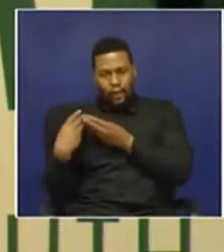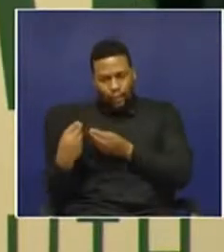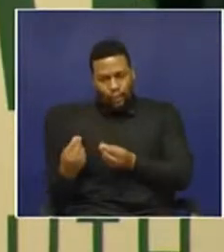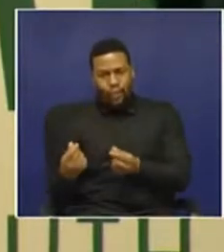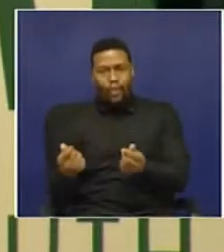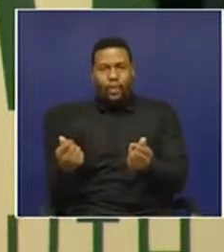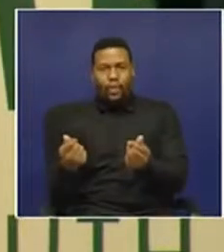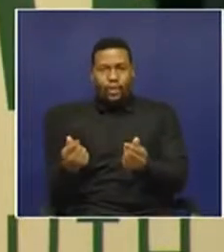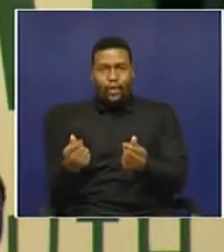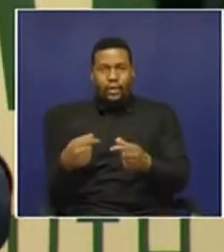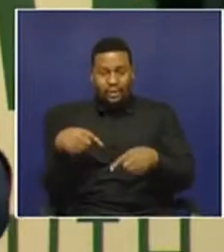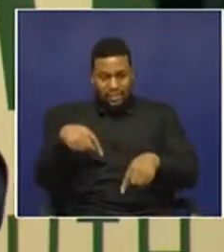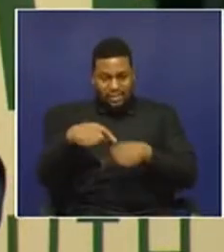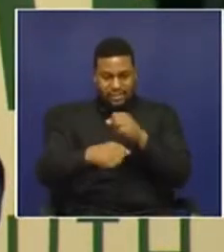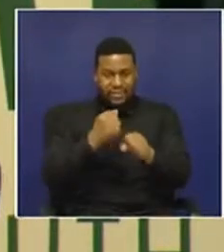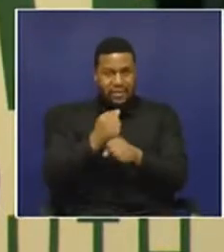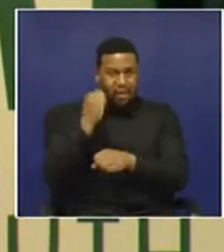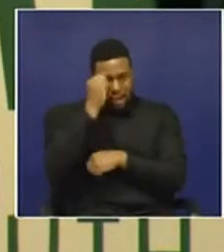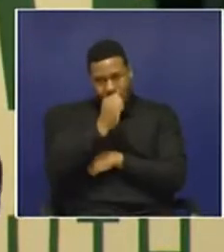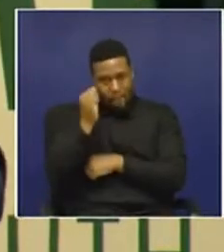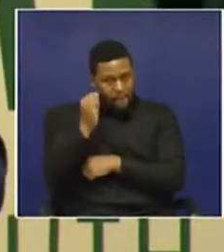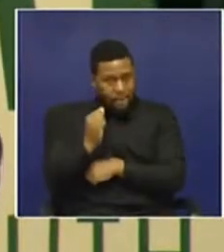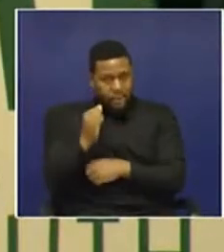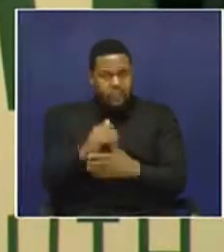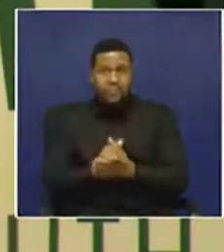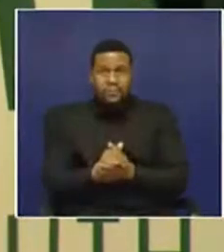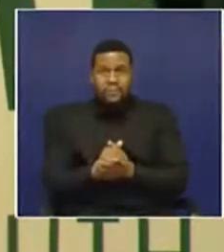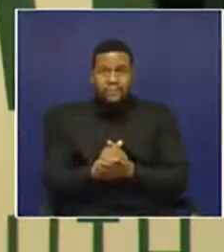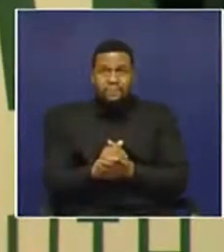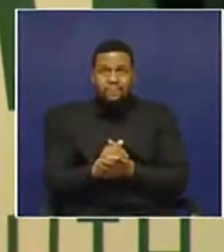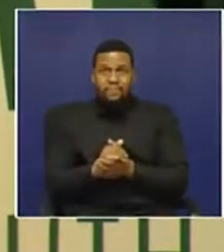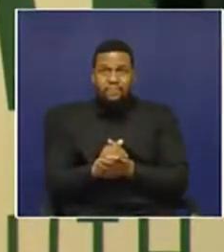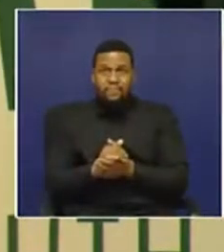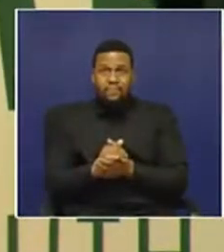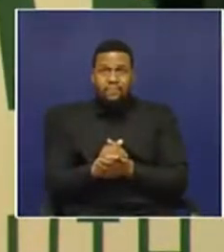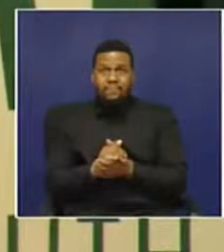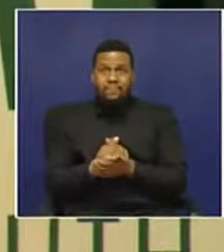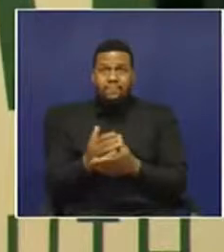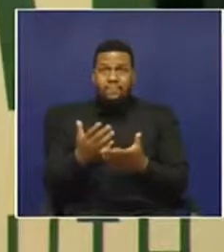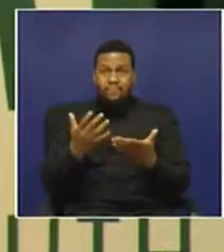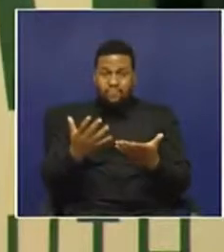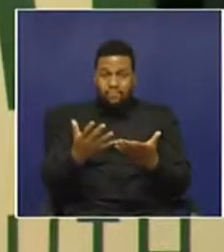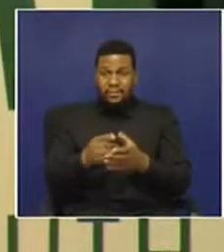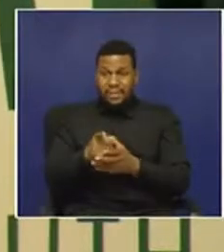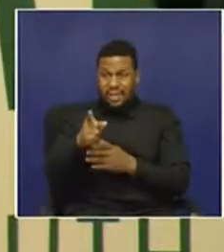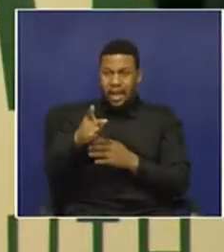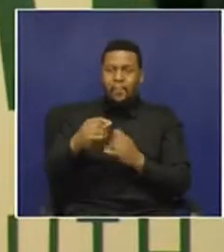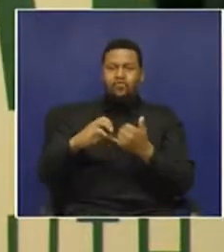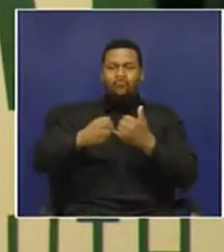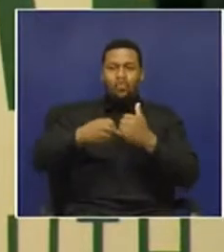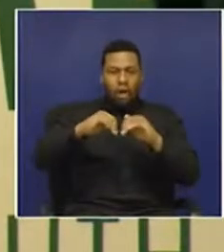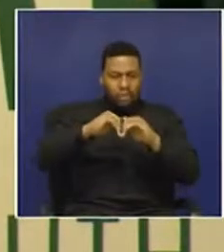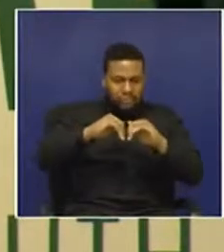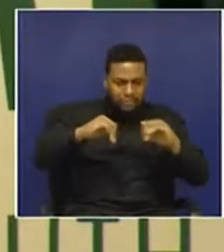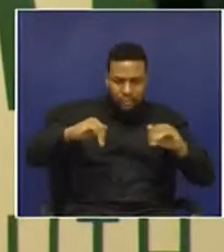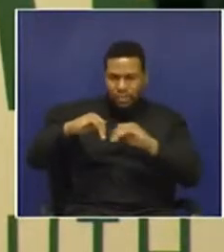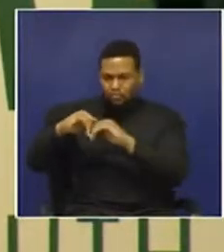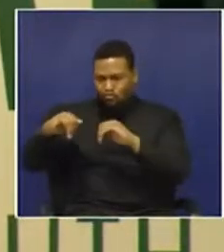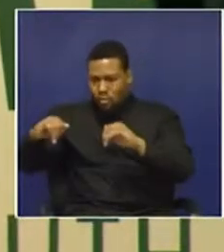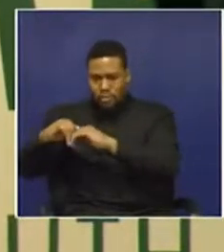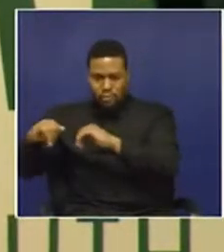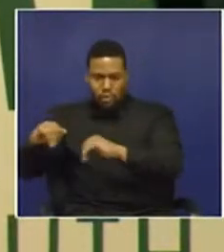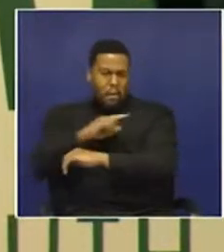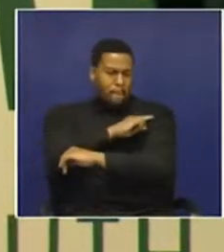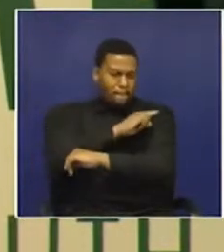Similar arrangements for the funding of Parliament are being undertaken in the spirit of separation of powers. In other words,